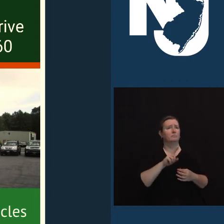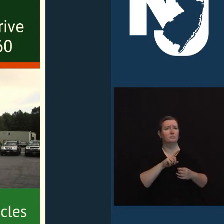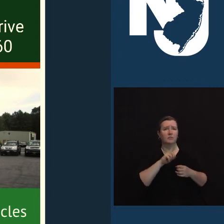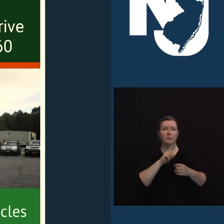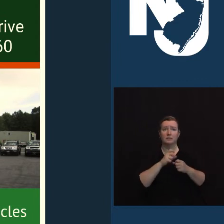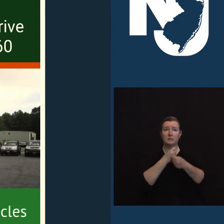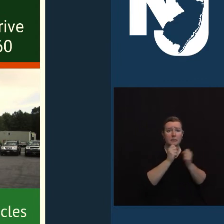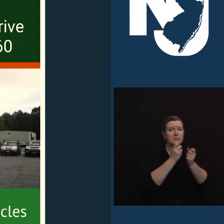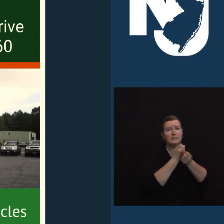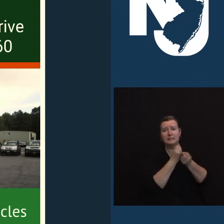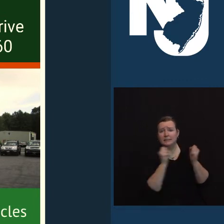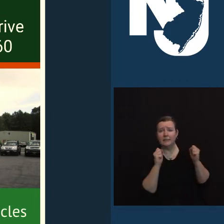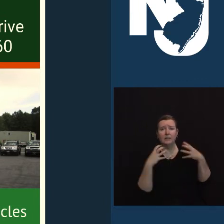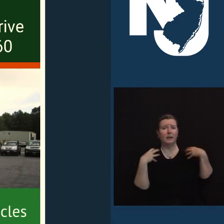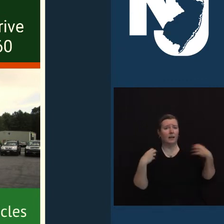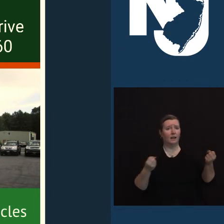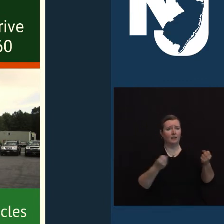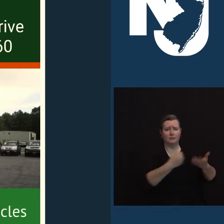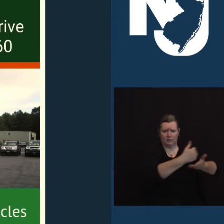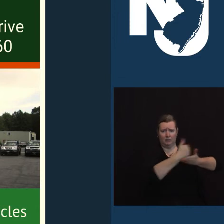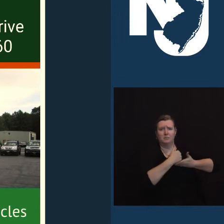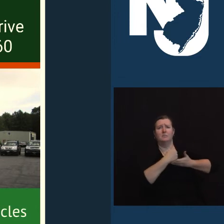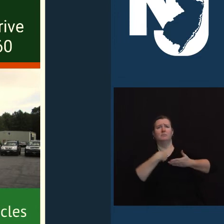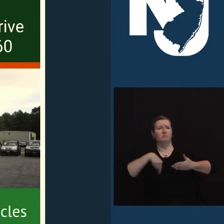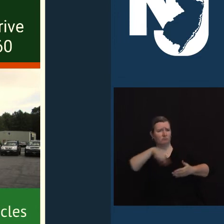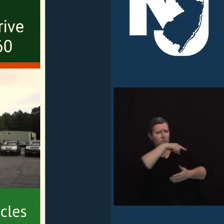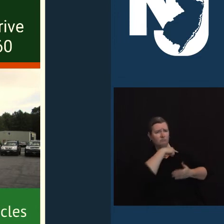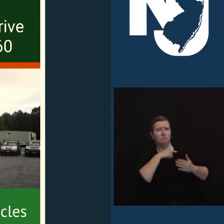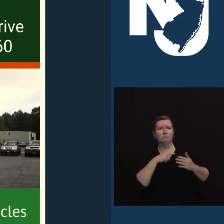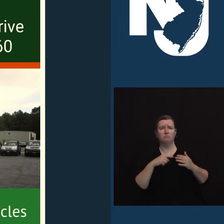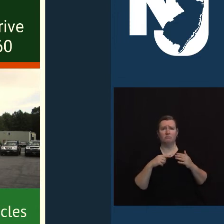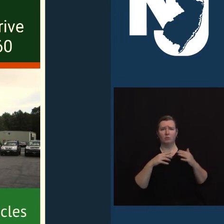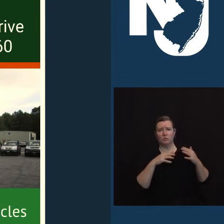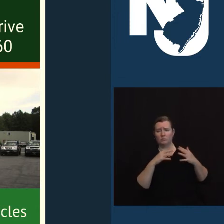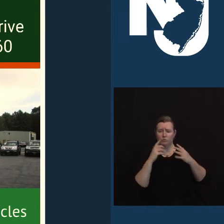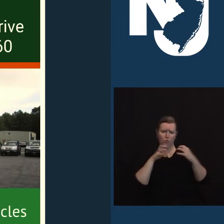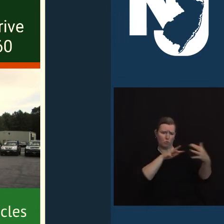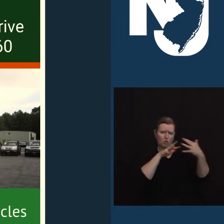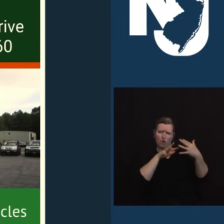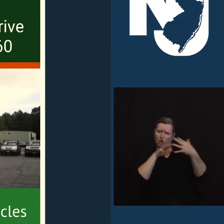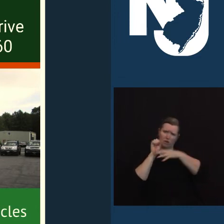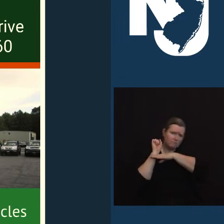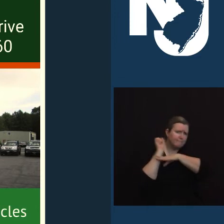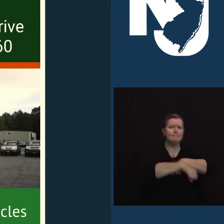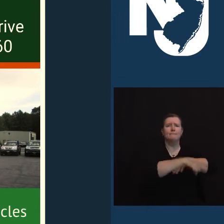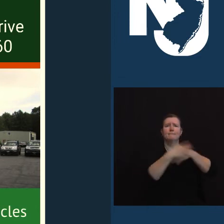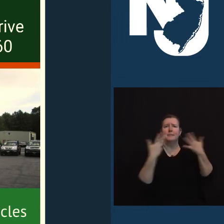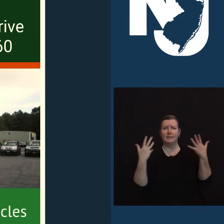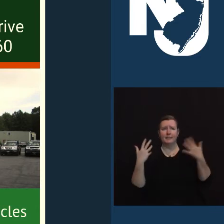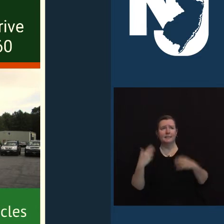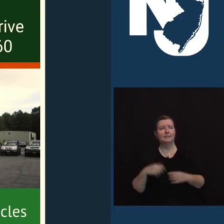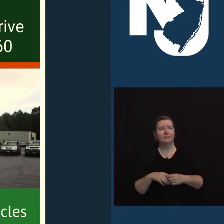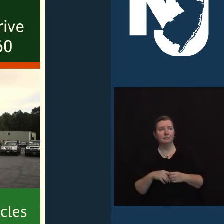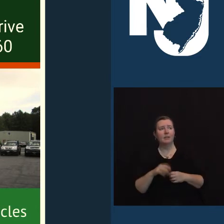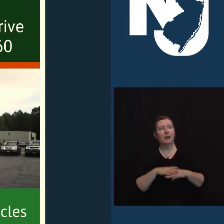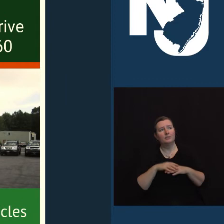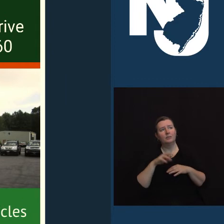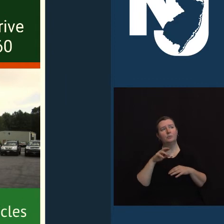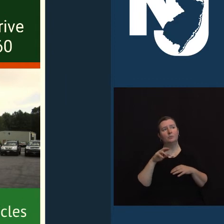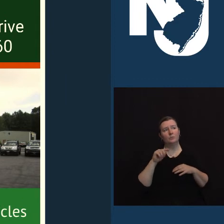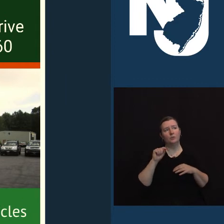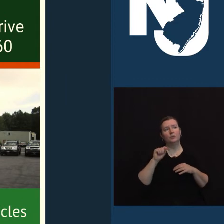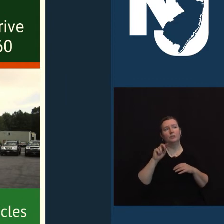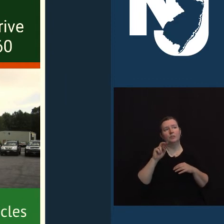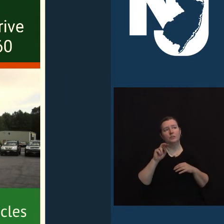war. I don't know that I understand why this website is what it is, but check them out. You see their address there, 1903